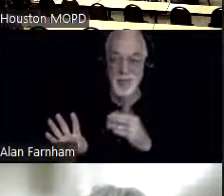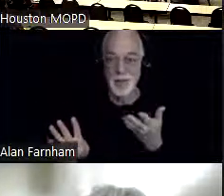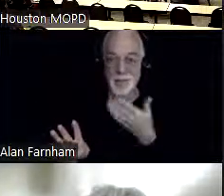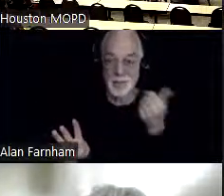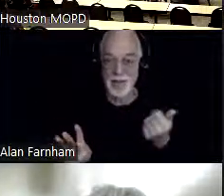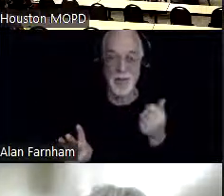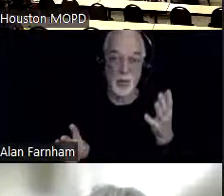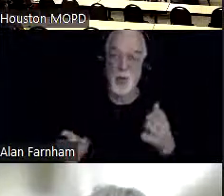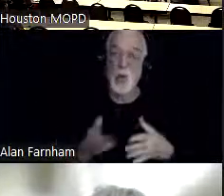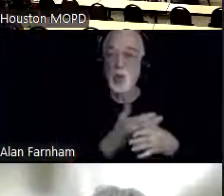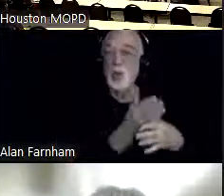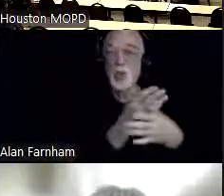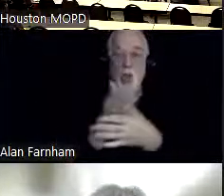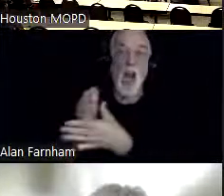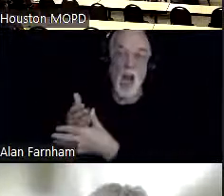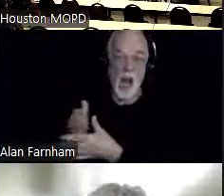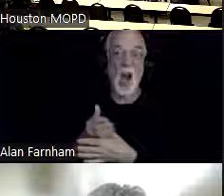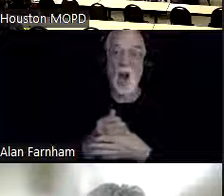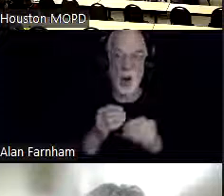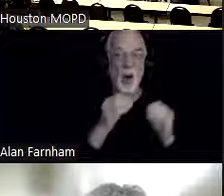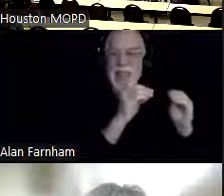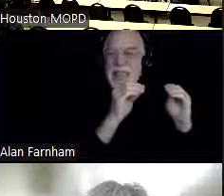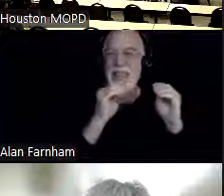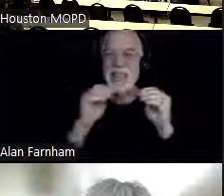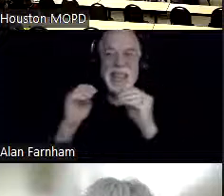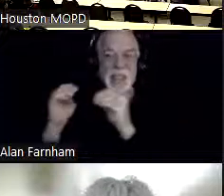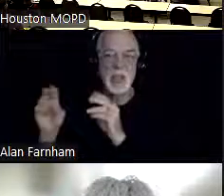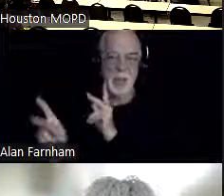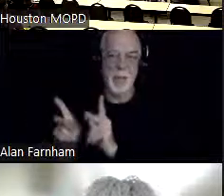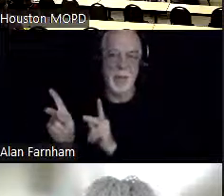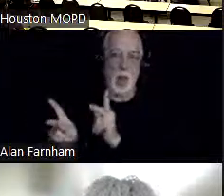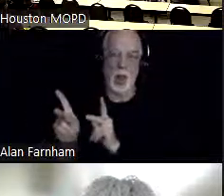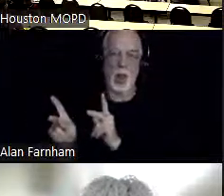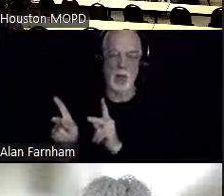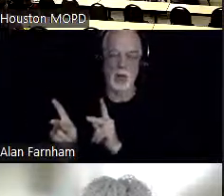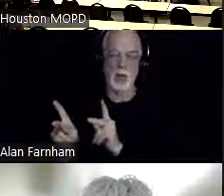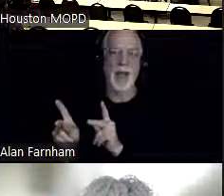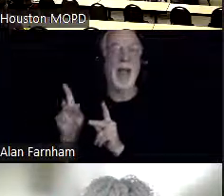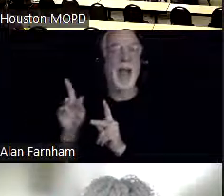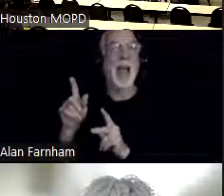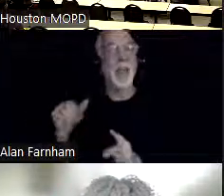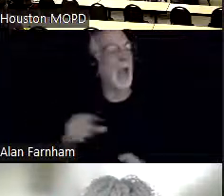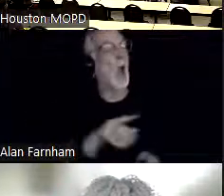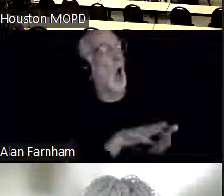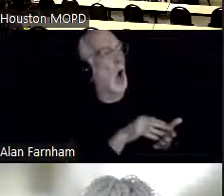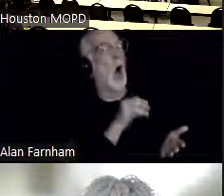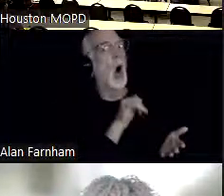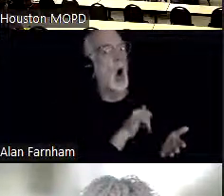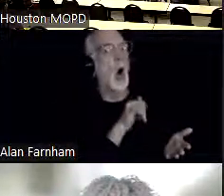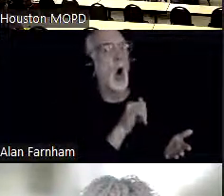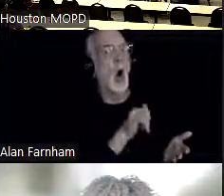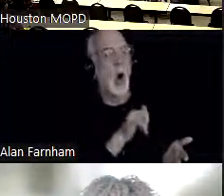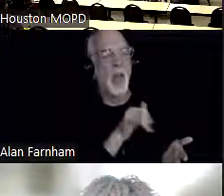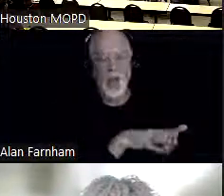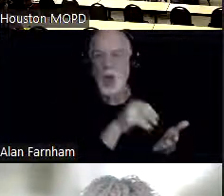we're advocating for ourselves, when we're teaching other people, that's when they're learning. Those are the true